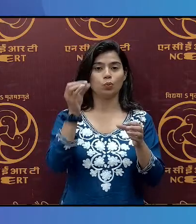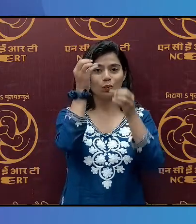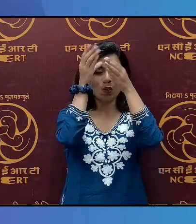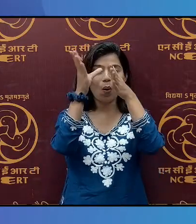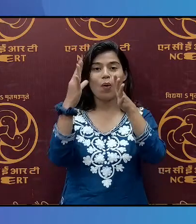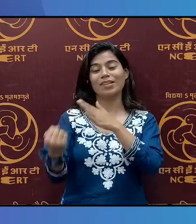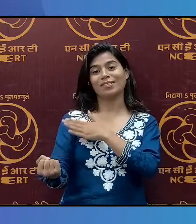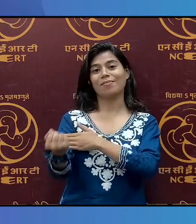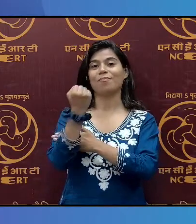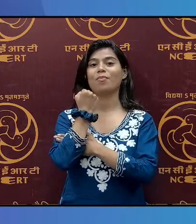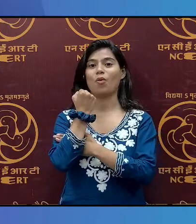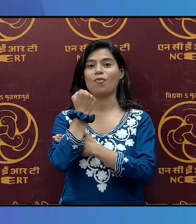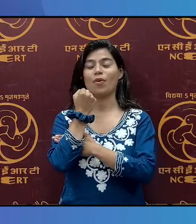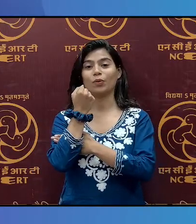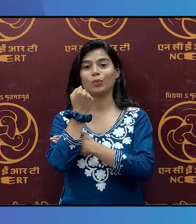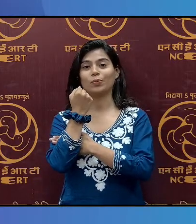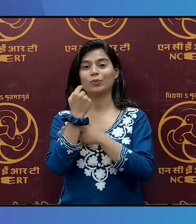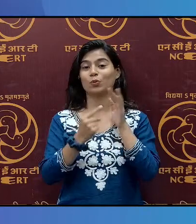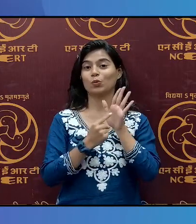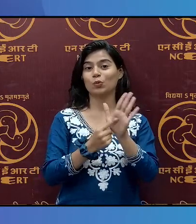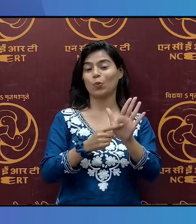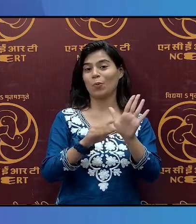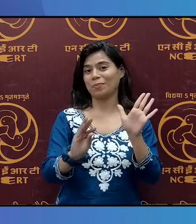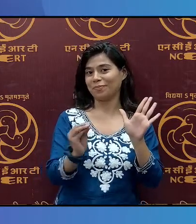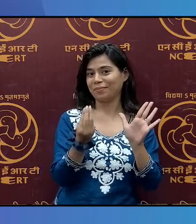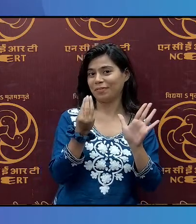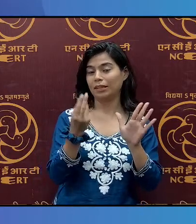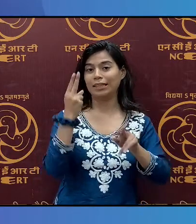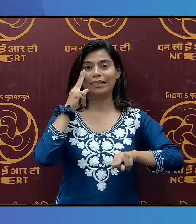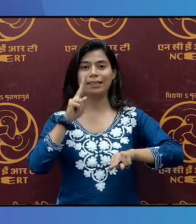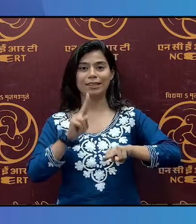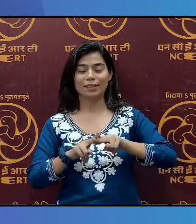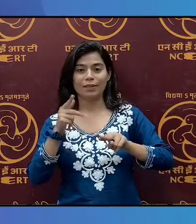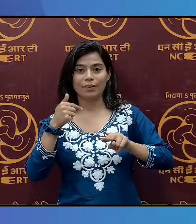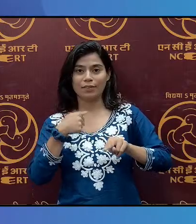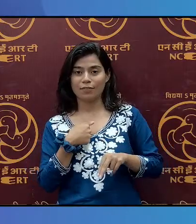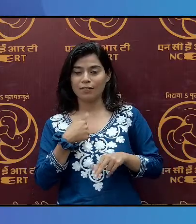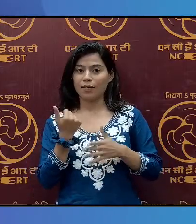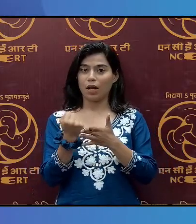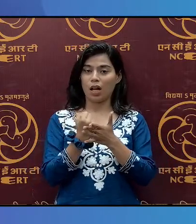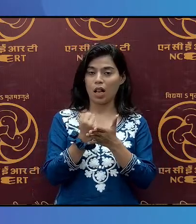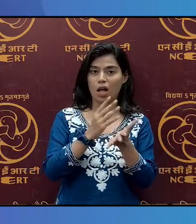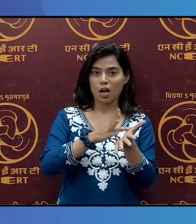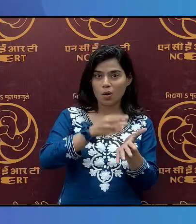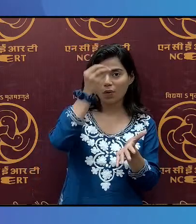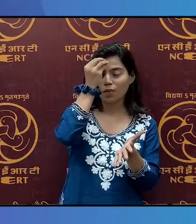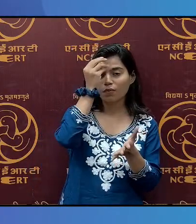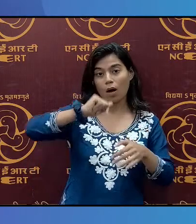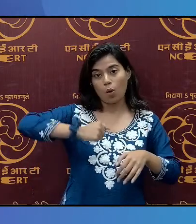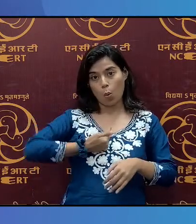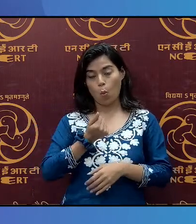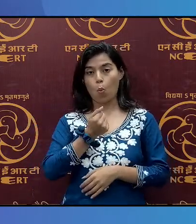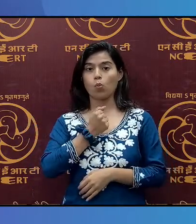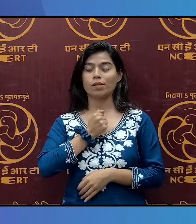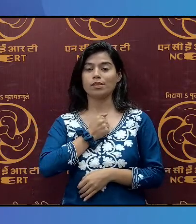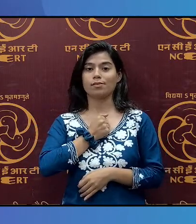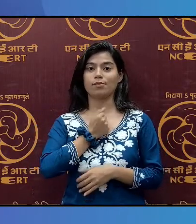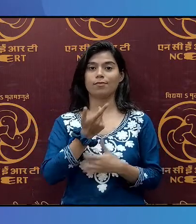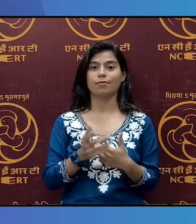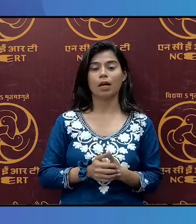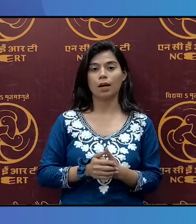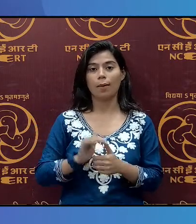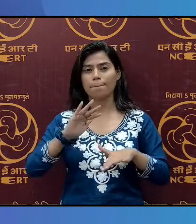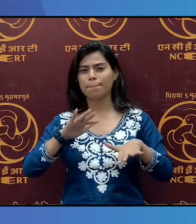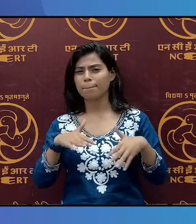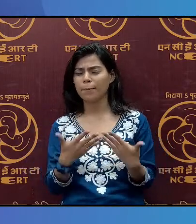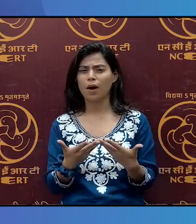perform better. So therefore, when I keep on learning and trying to understand within my own self, then you may find